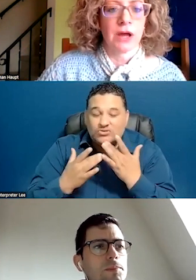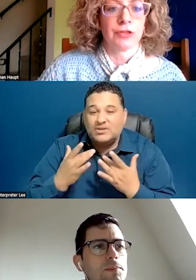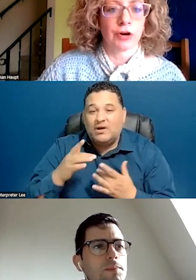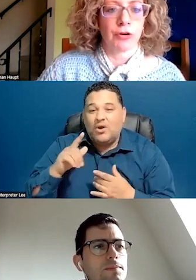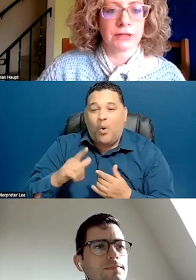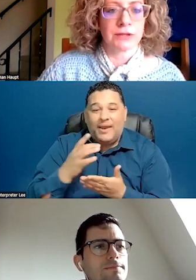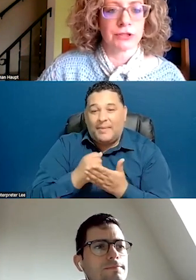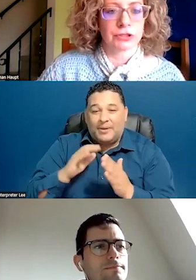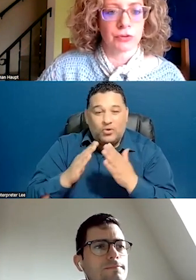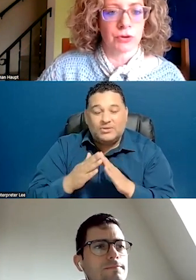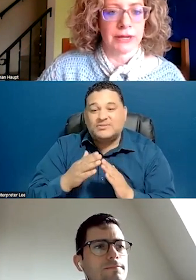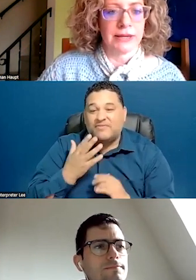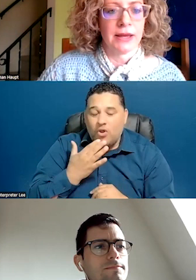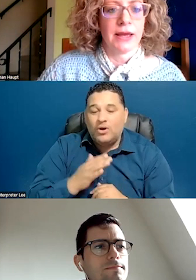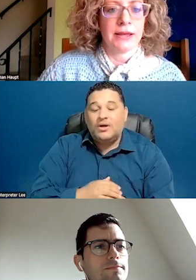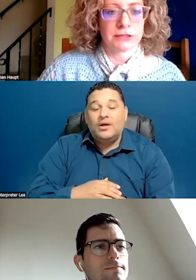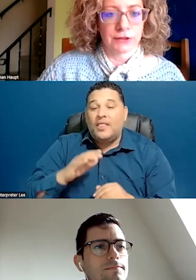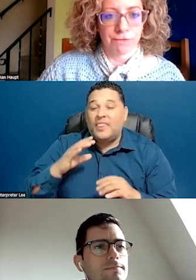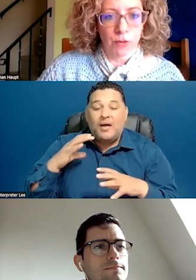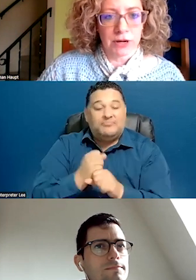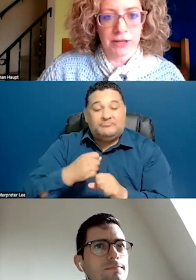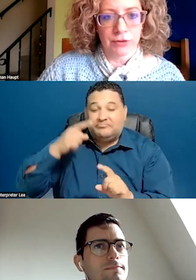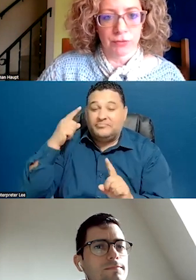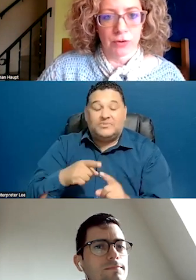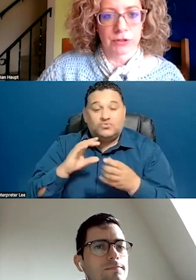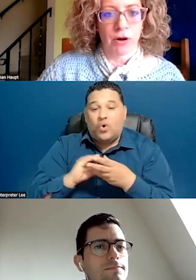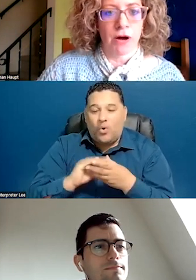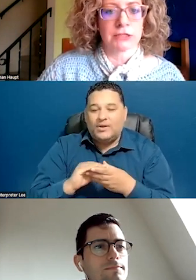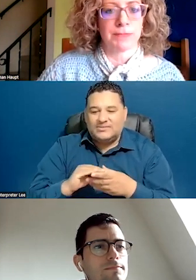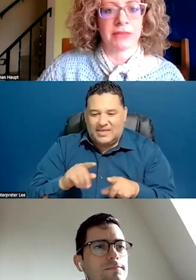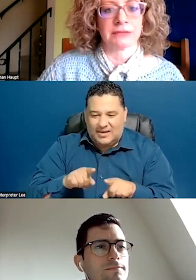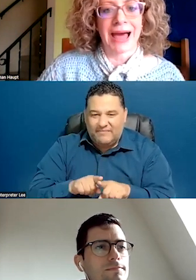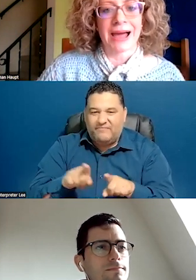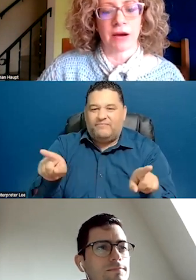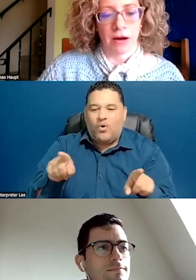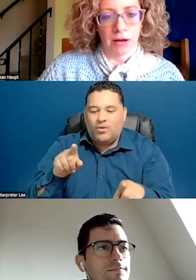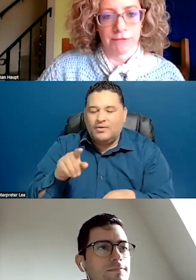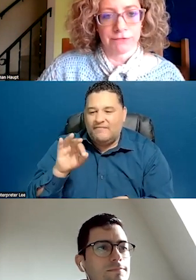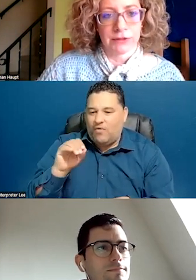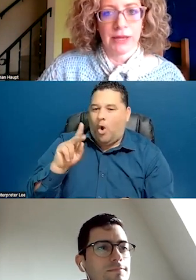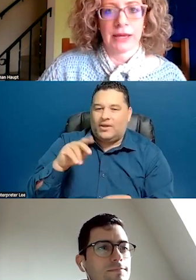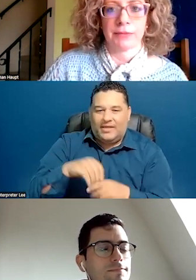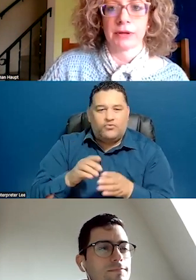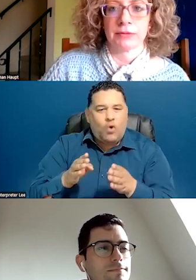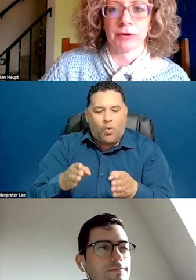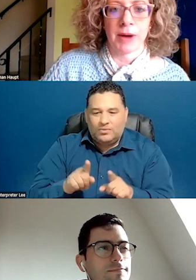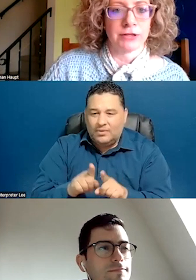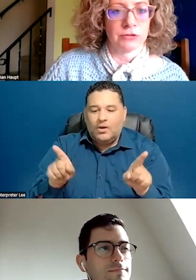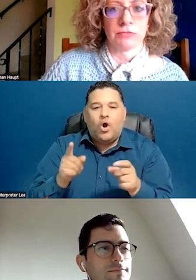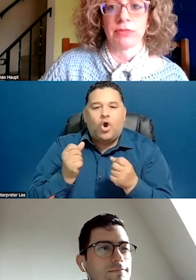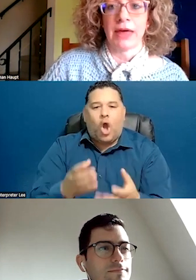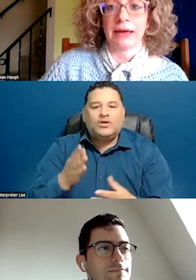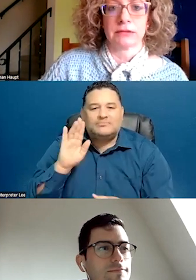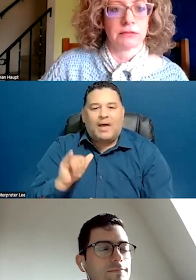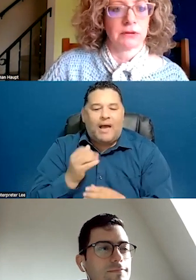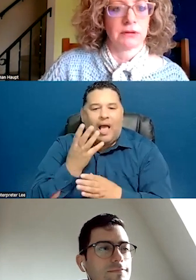color. The crux of the story is the fork in the road caused by the lack of, and I want to remind